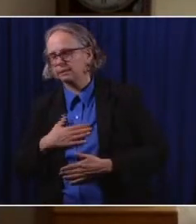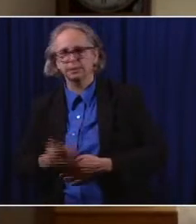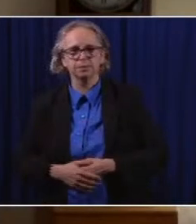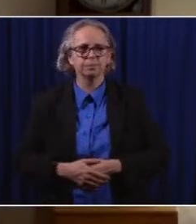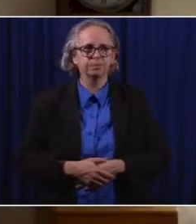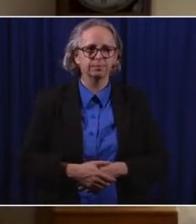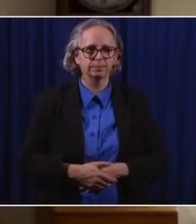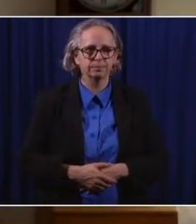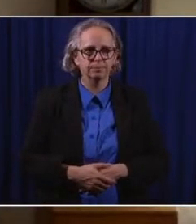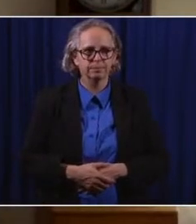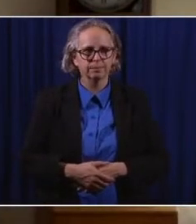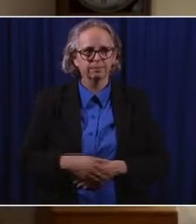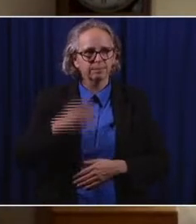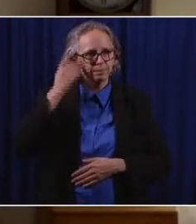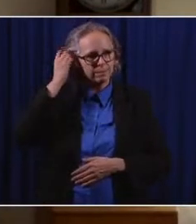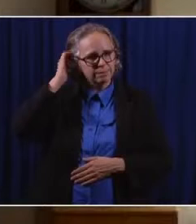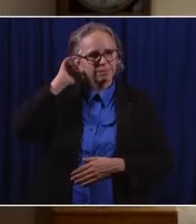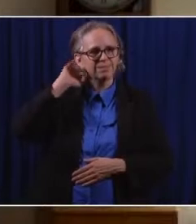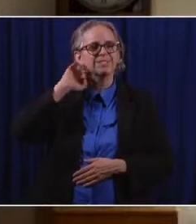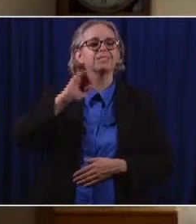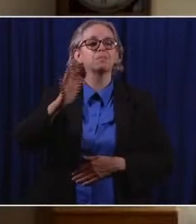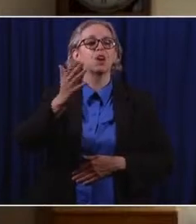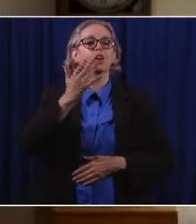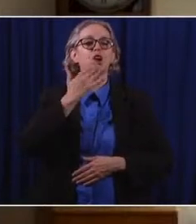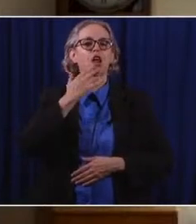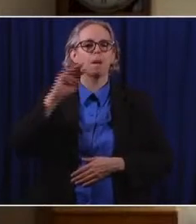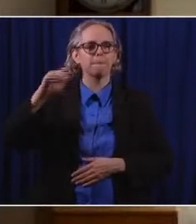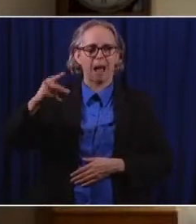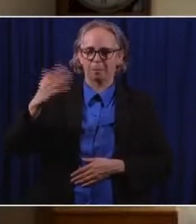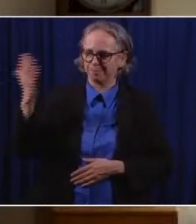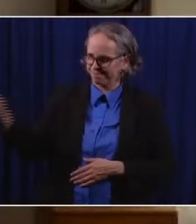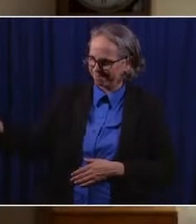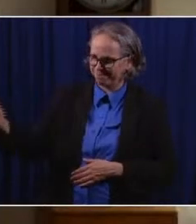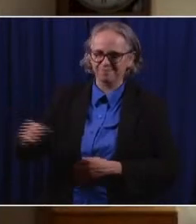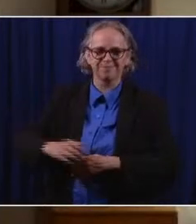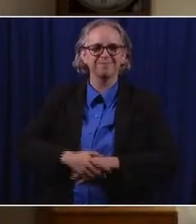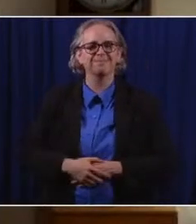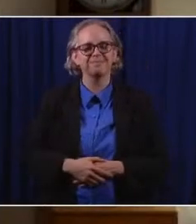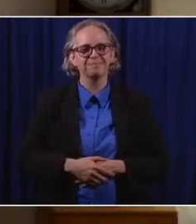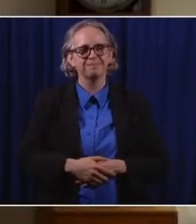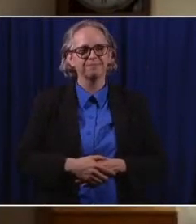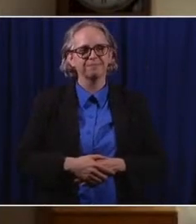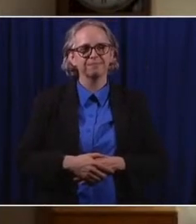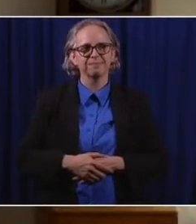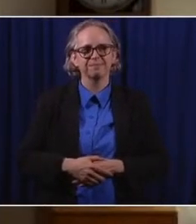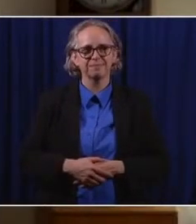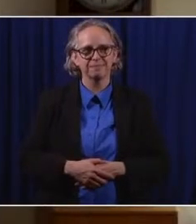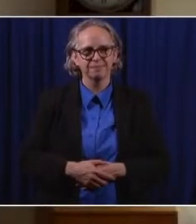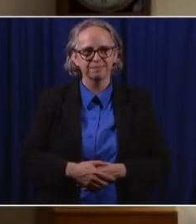our color code maps, Eric, and see what our changes we might have here.